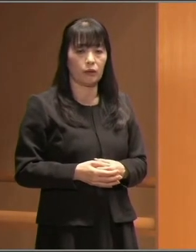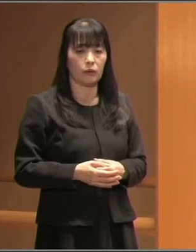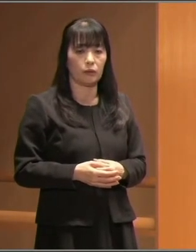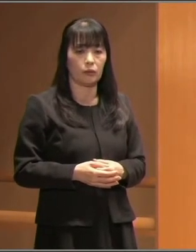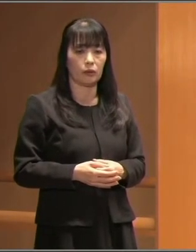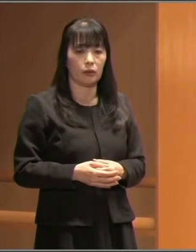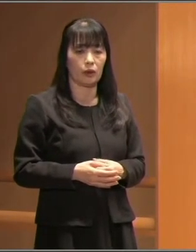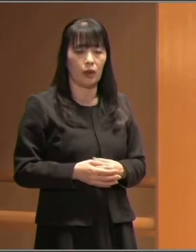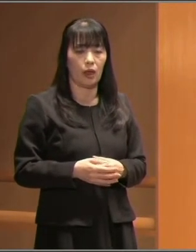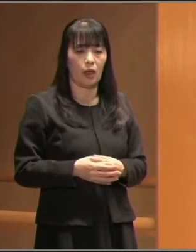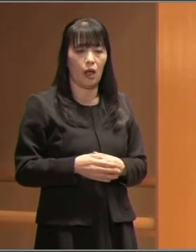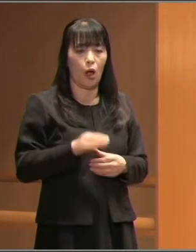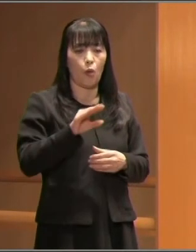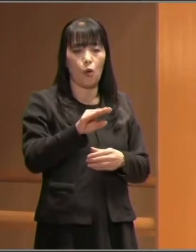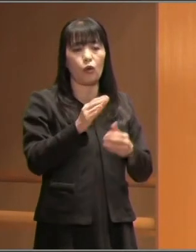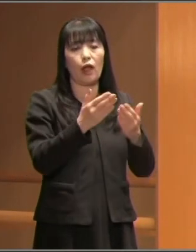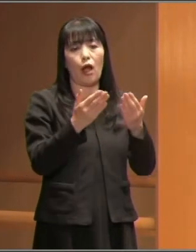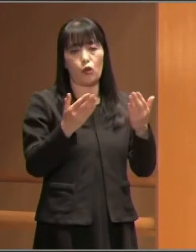So